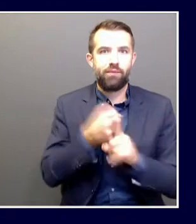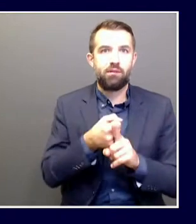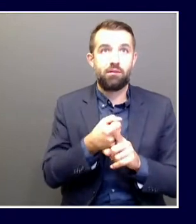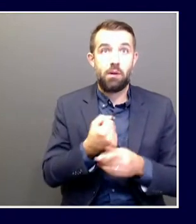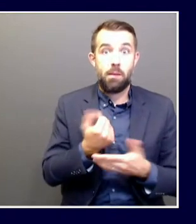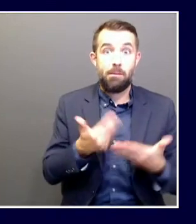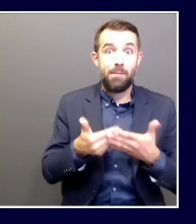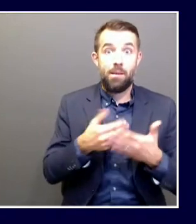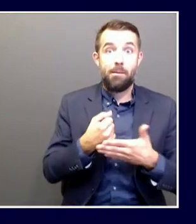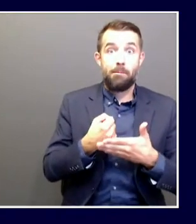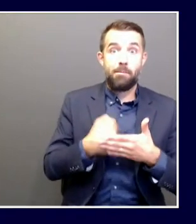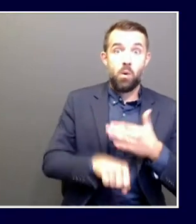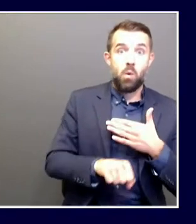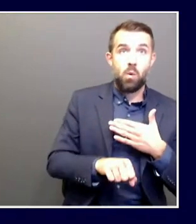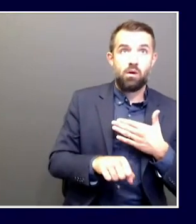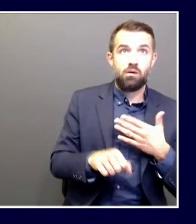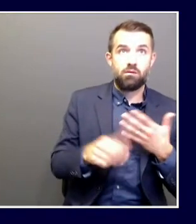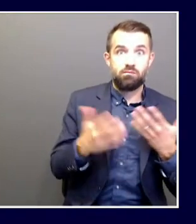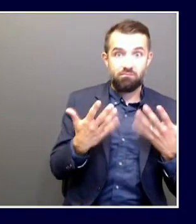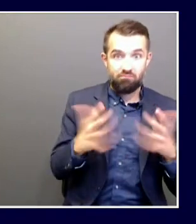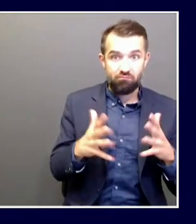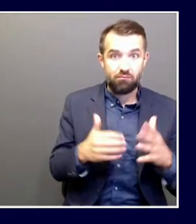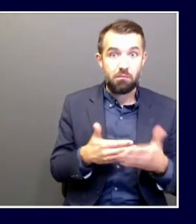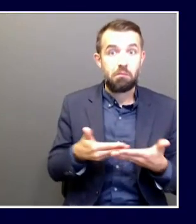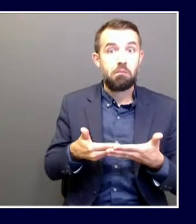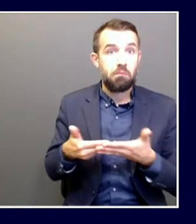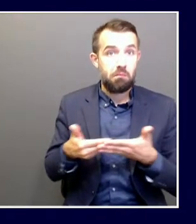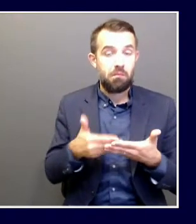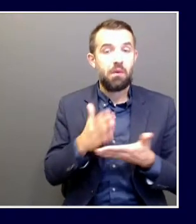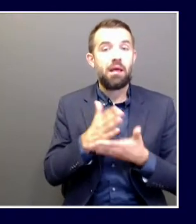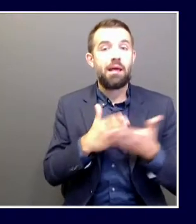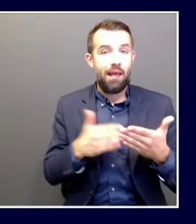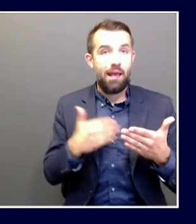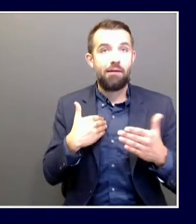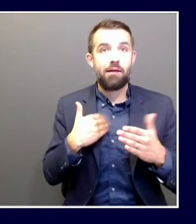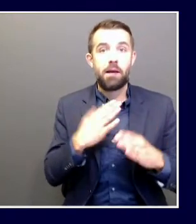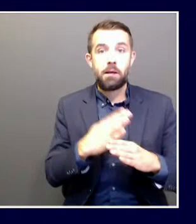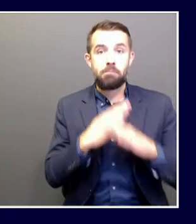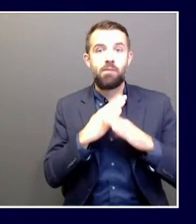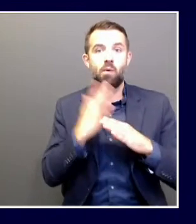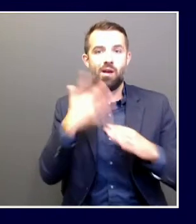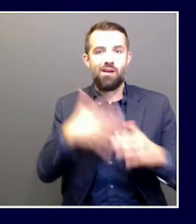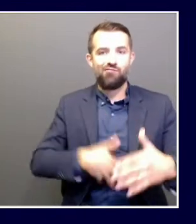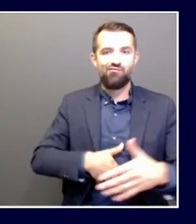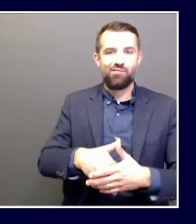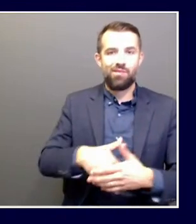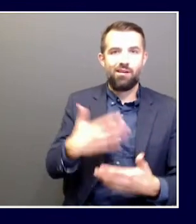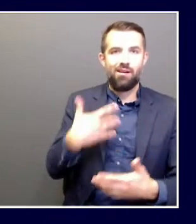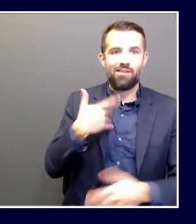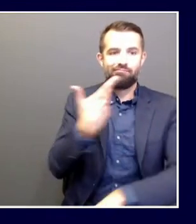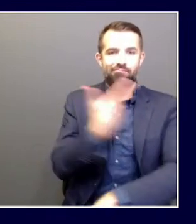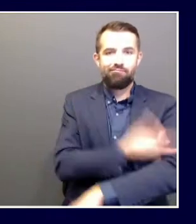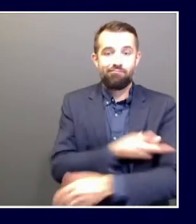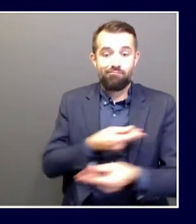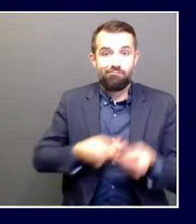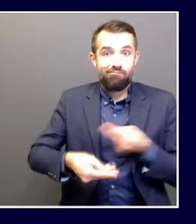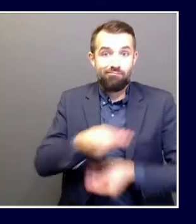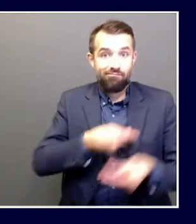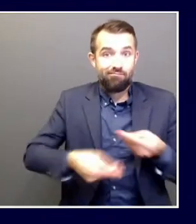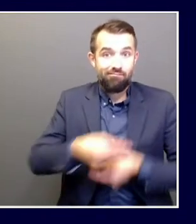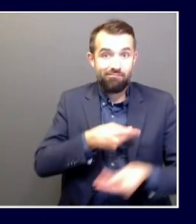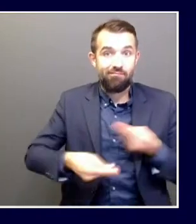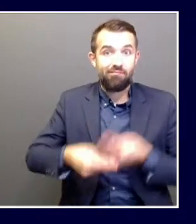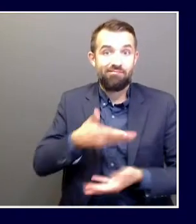protection can fall off. And that's all the more reason why it's important for those who are around the baby, mom,